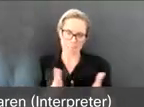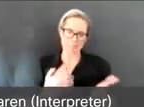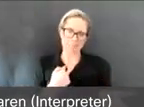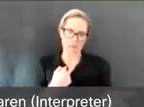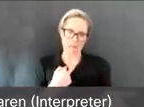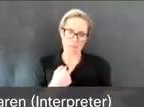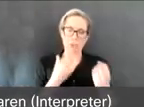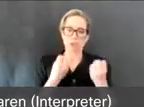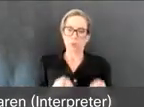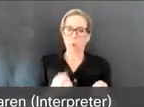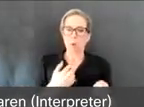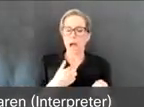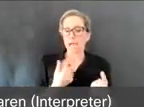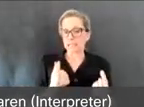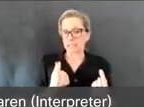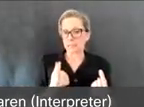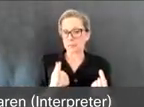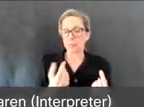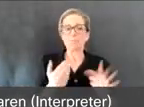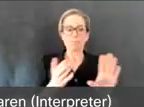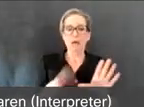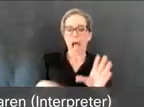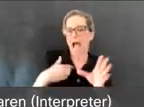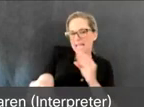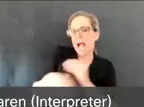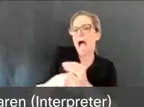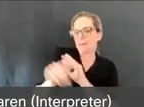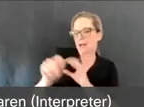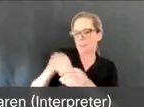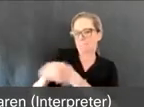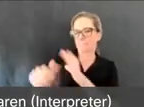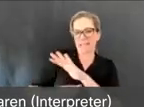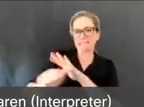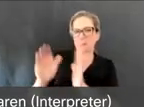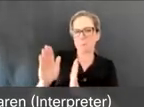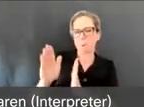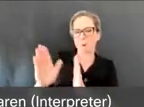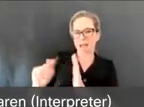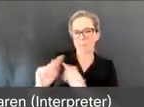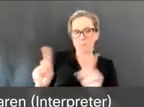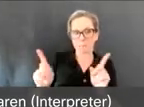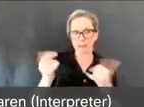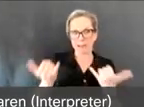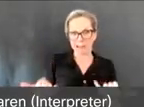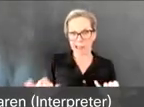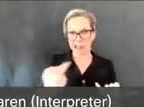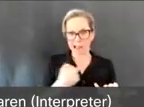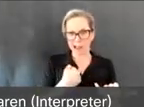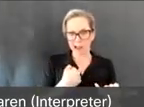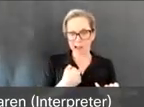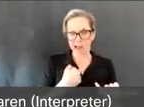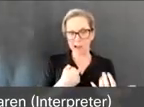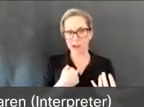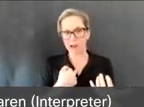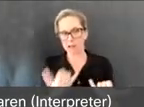I add a bathroom in my basement, a small bathroom. But now I'm in the process to finding